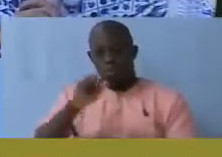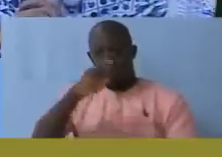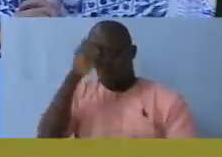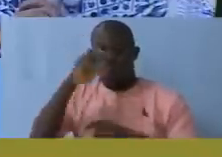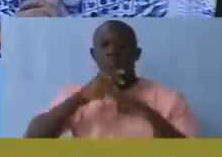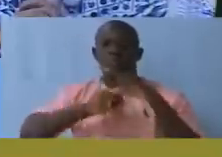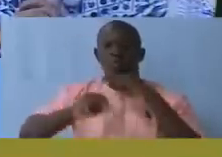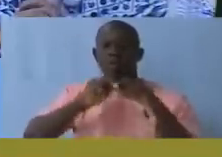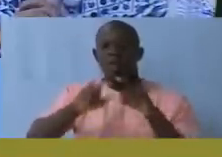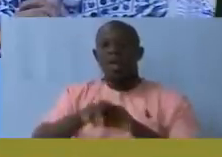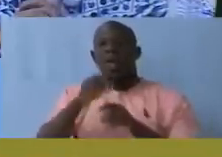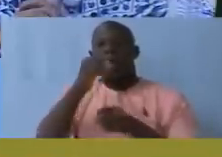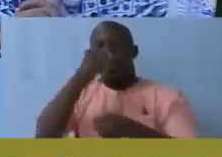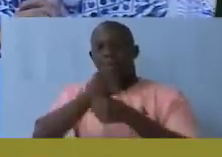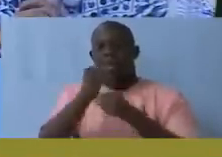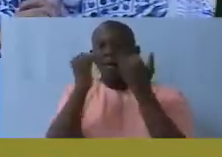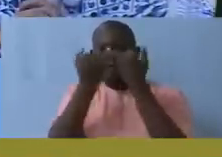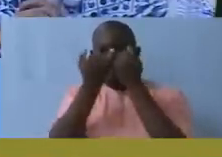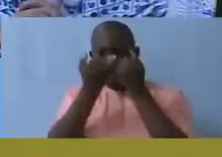in a free